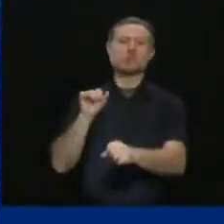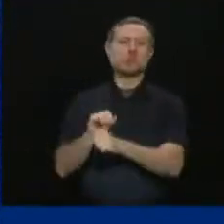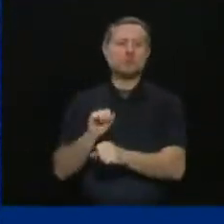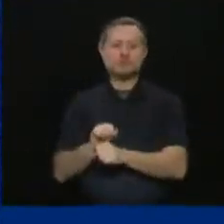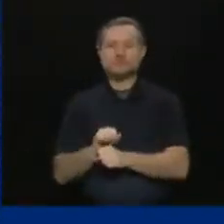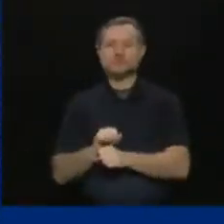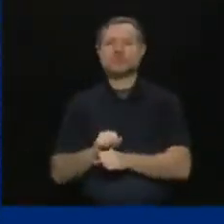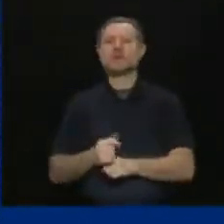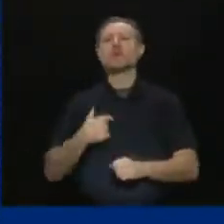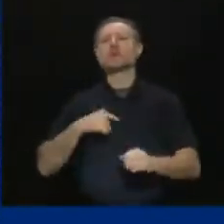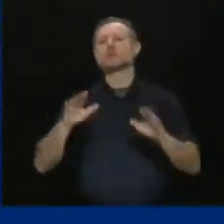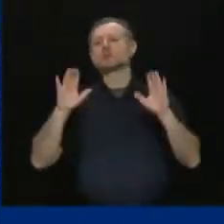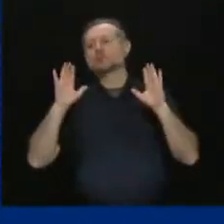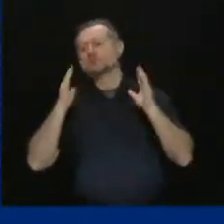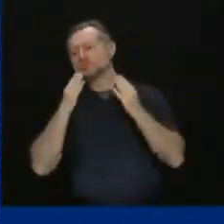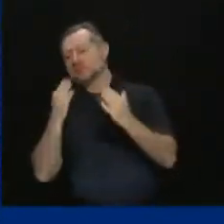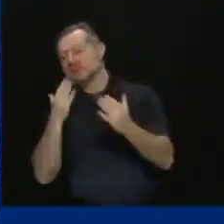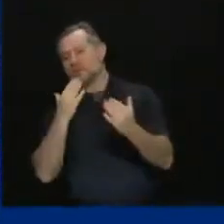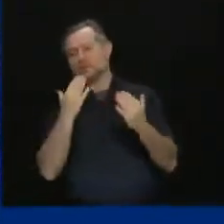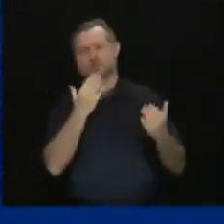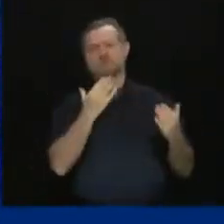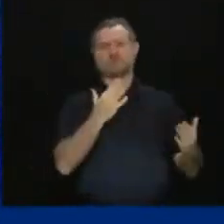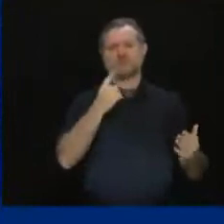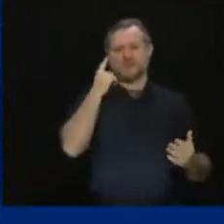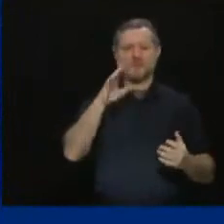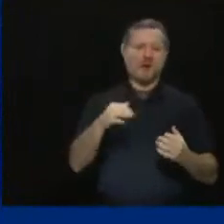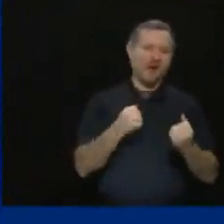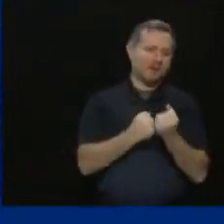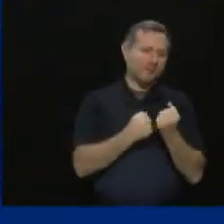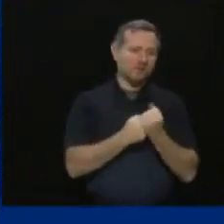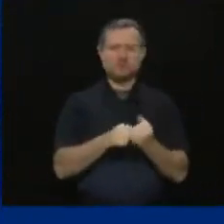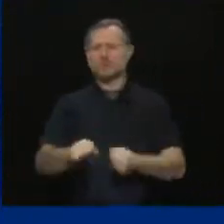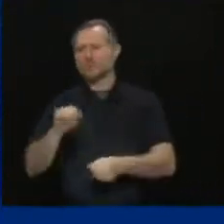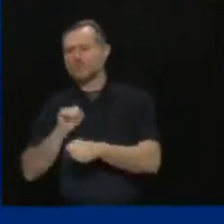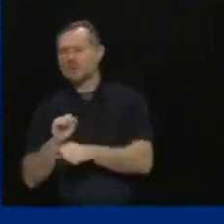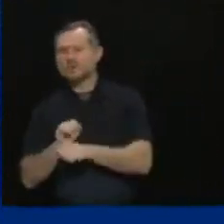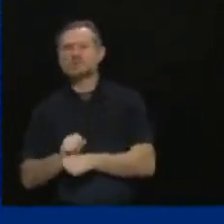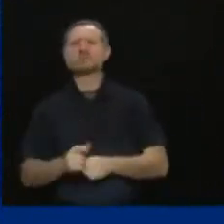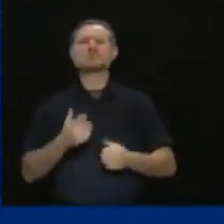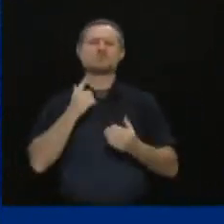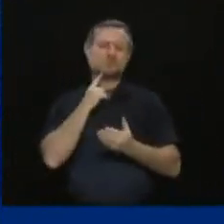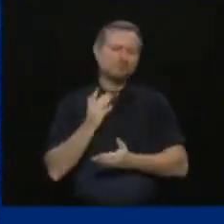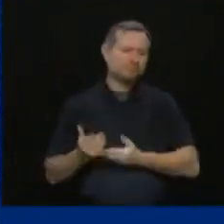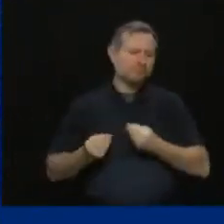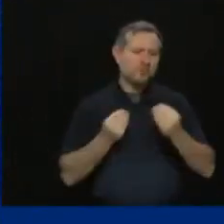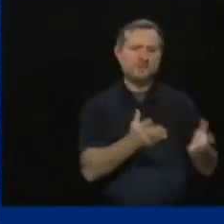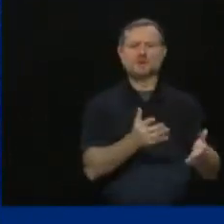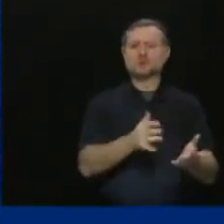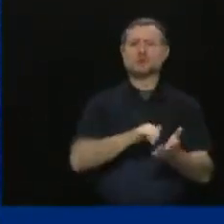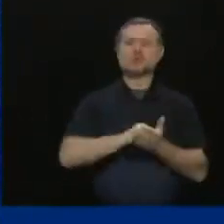have done in wrestling back democracy into the hands of New Yorkers.